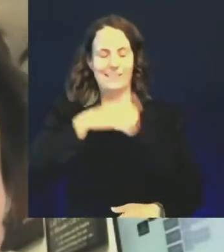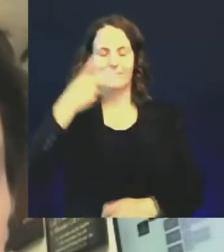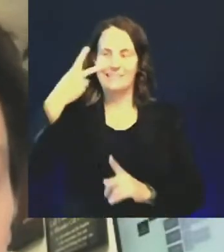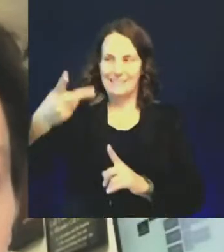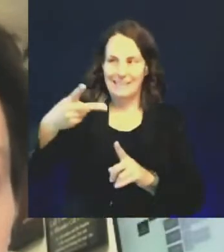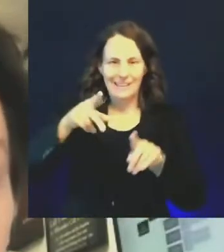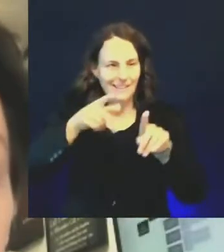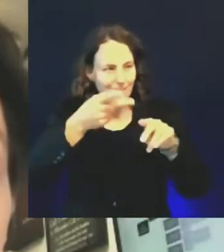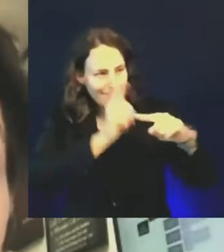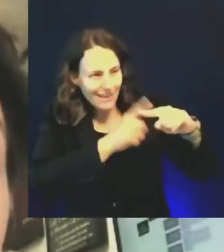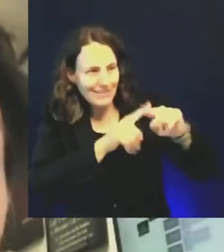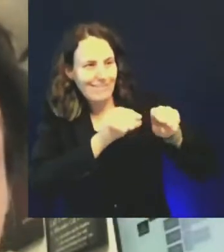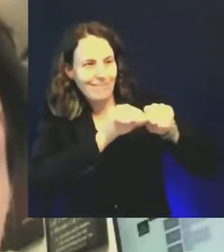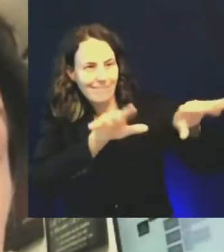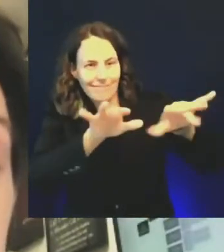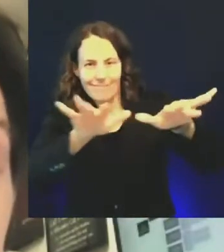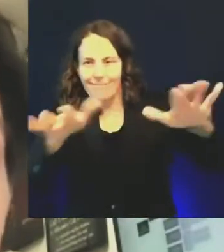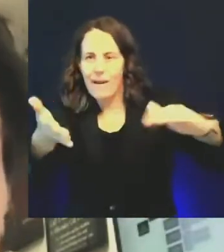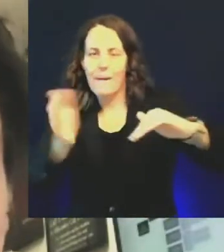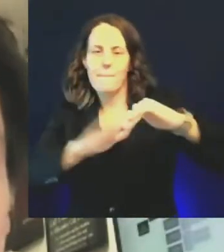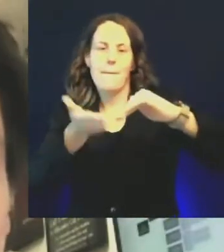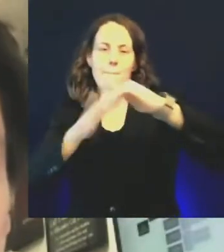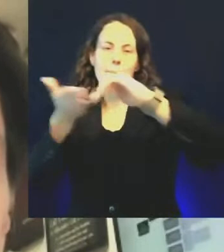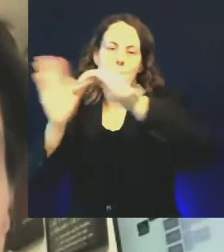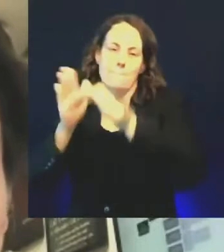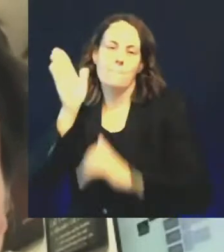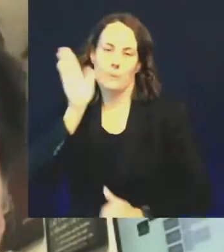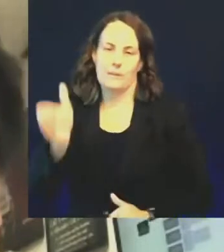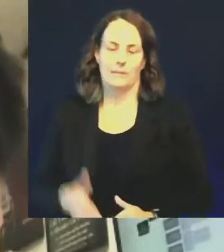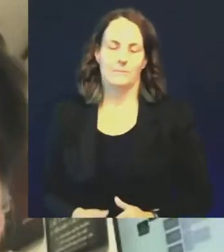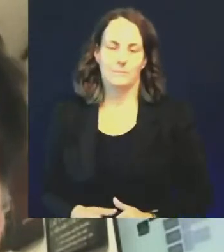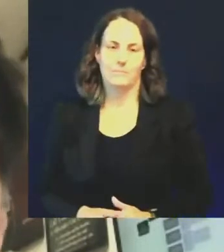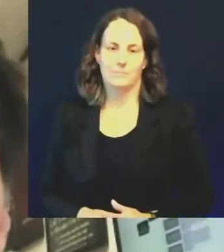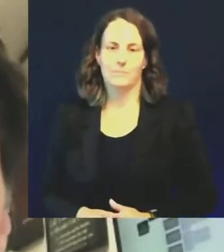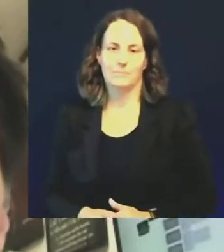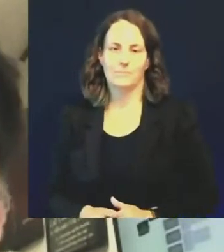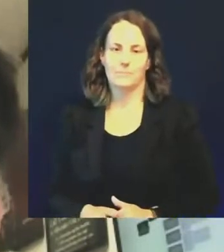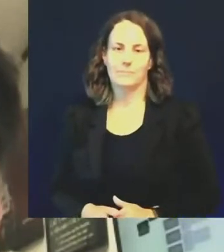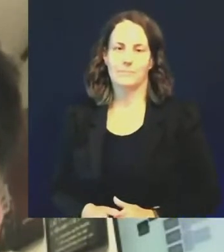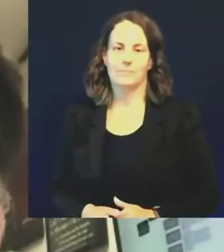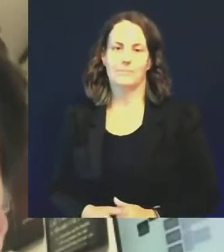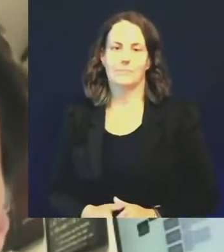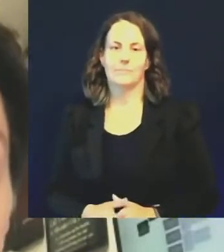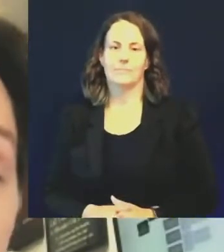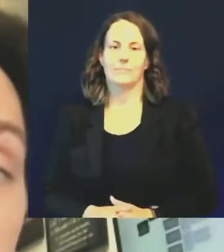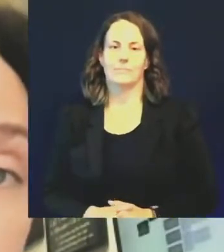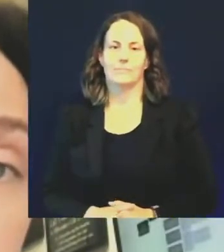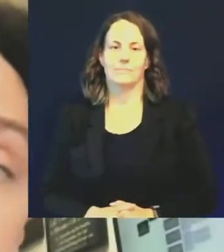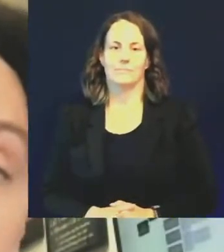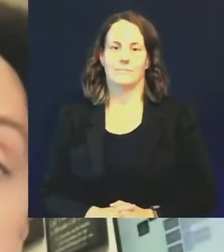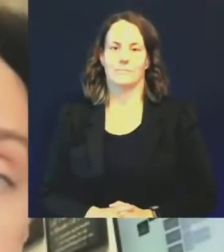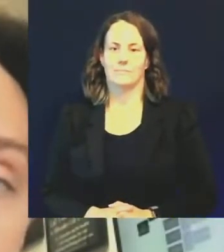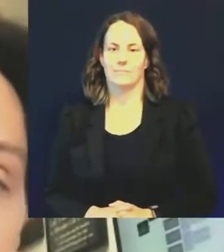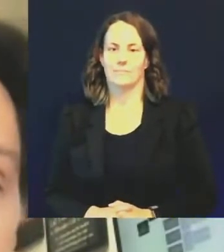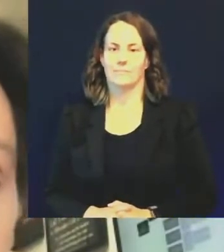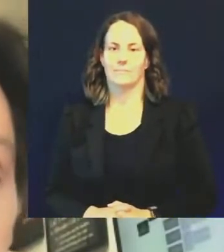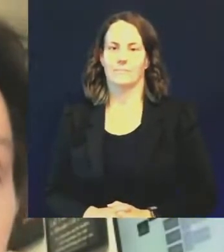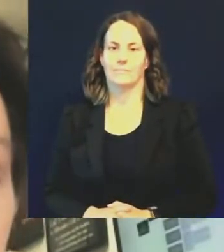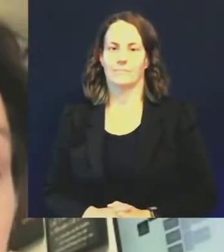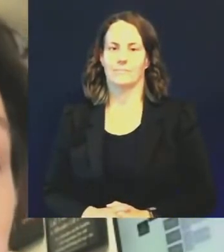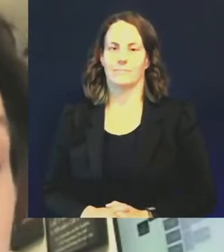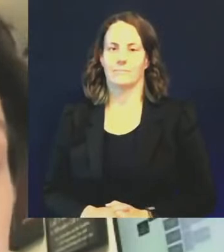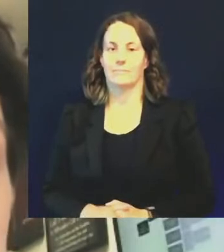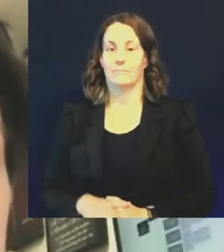the Delta variant, they have much higher levels of virus, so they're more infectious. They become more infectious earlier in the course, so that